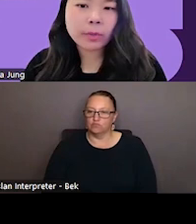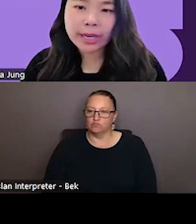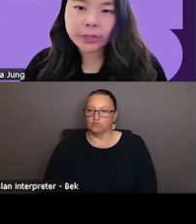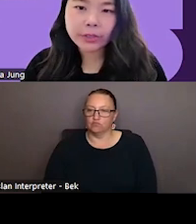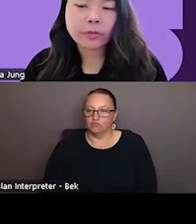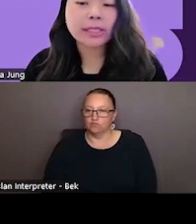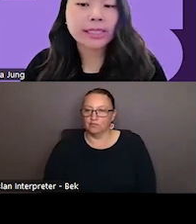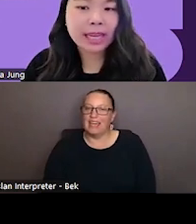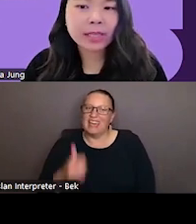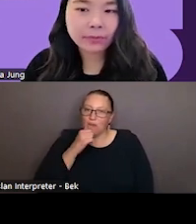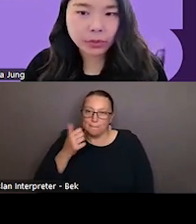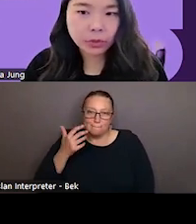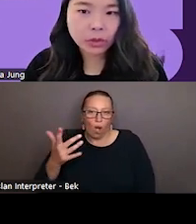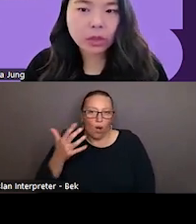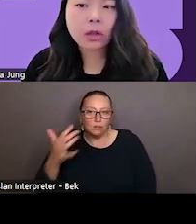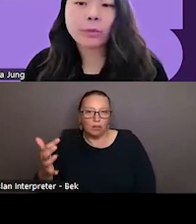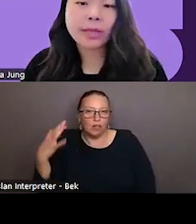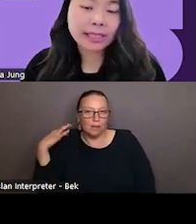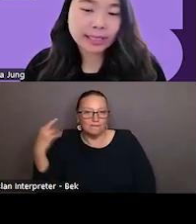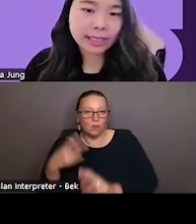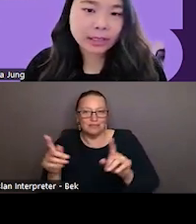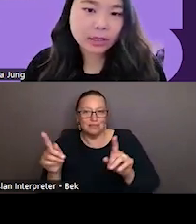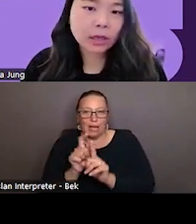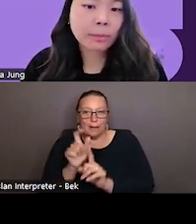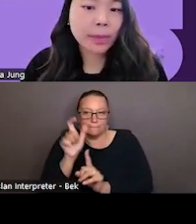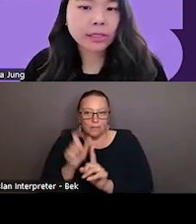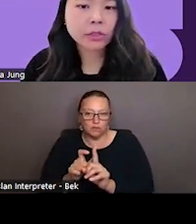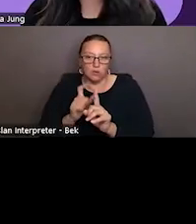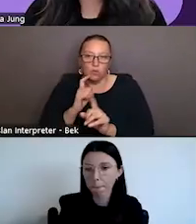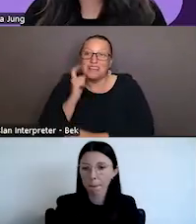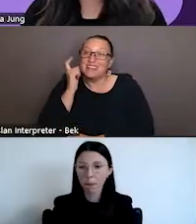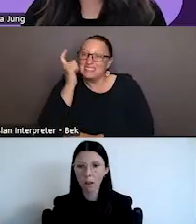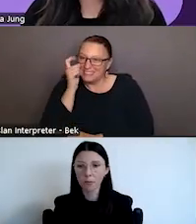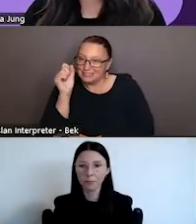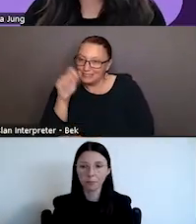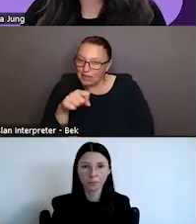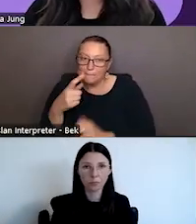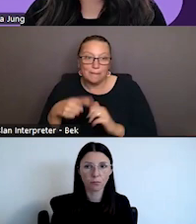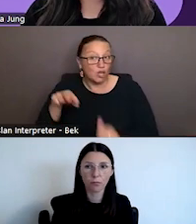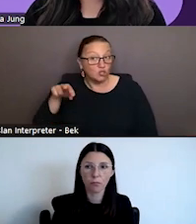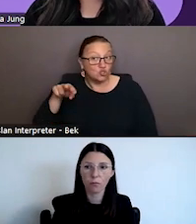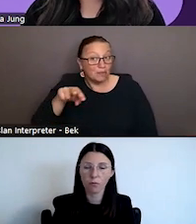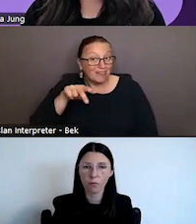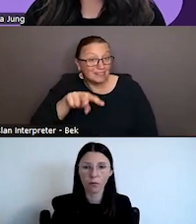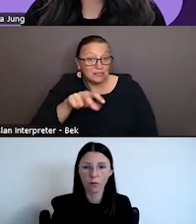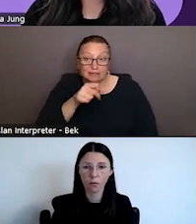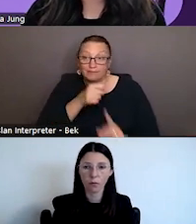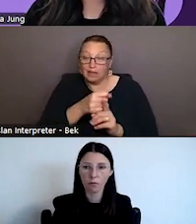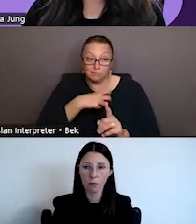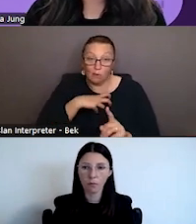multiple nominations of the same individual will be considered, but duplicates will not affect the